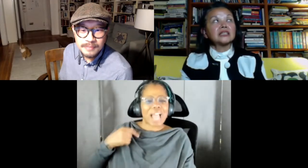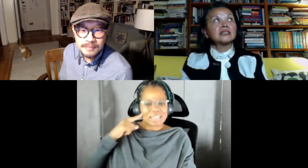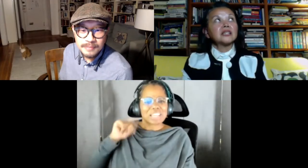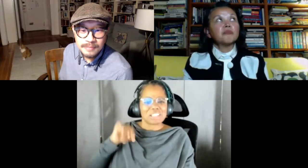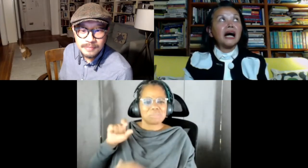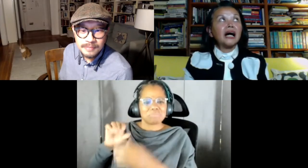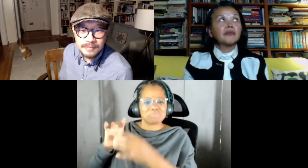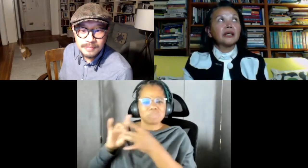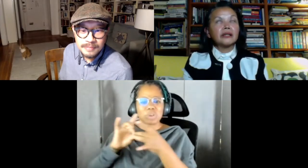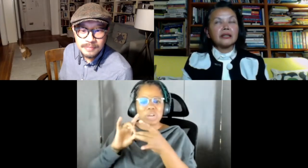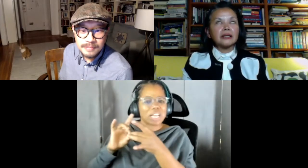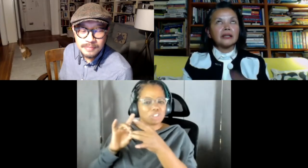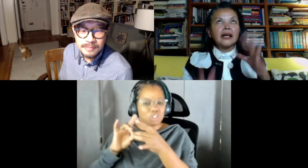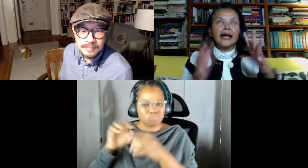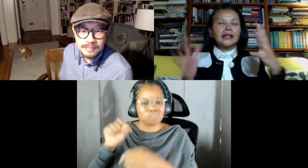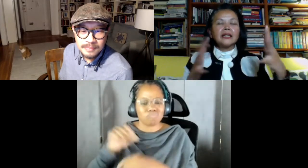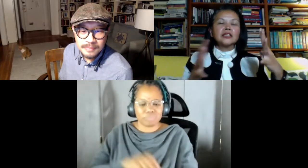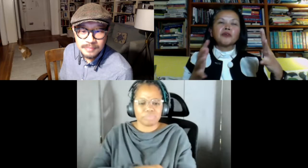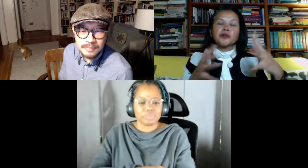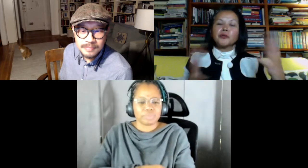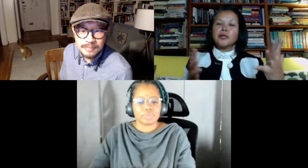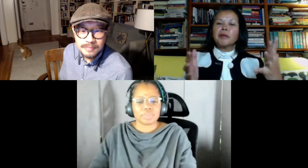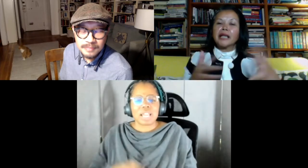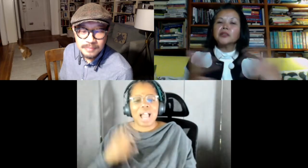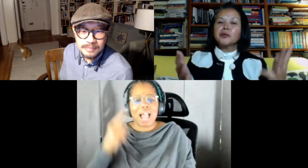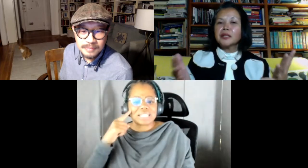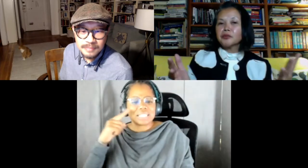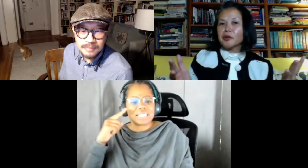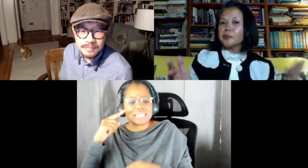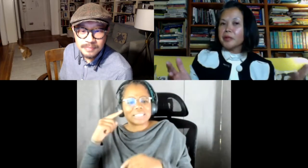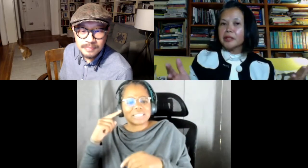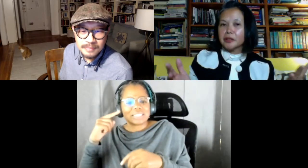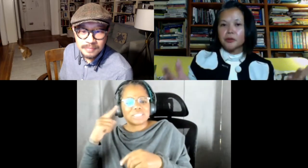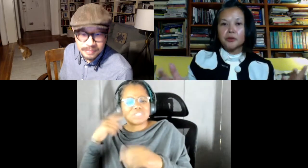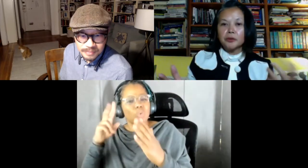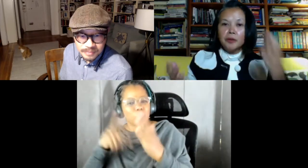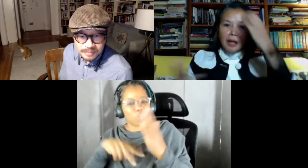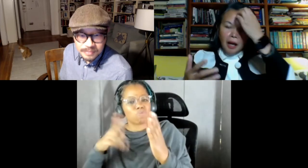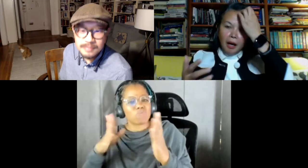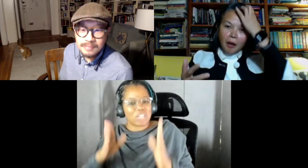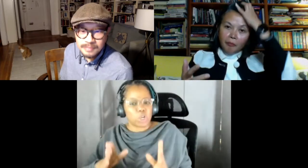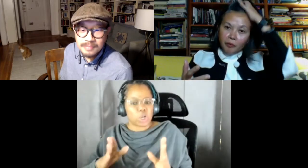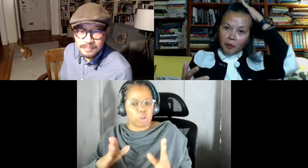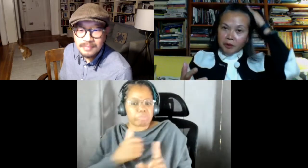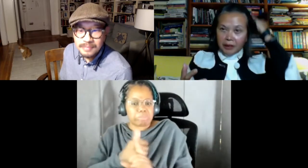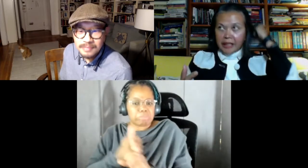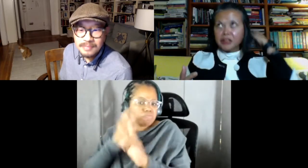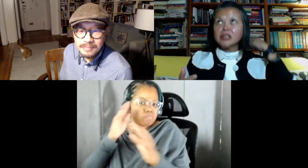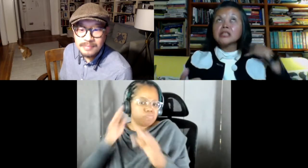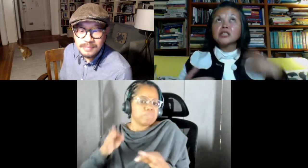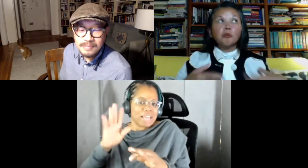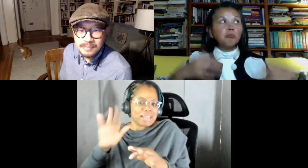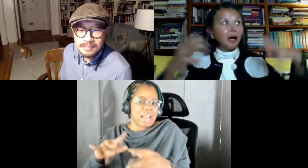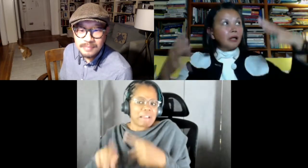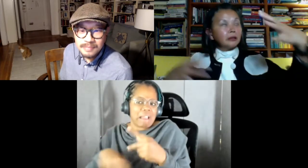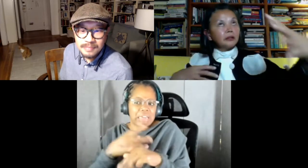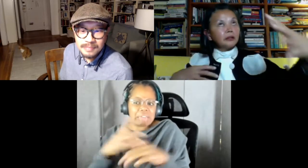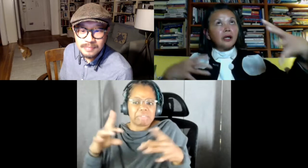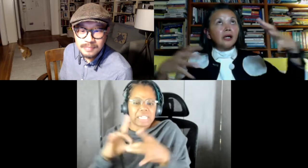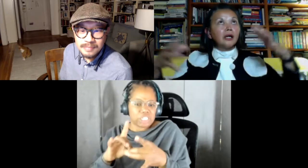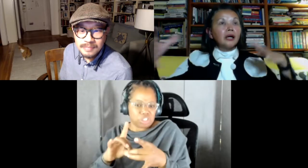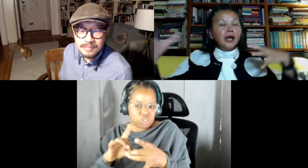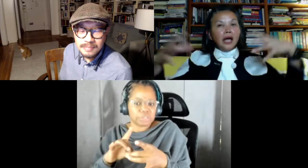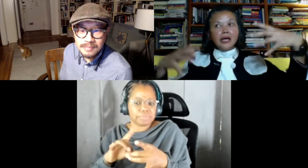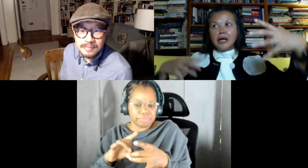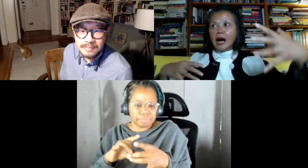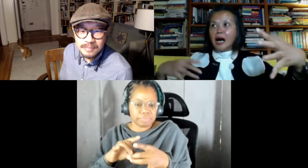connection somehow. And I think it's for the but I do think it's for the reader to do those connections among